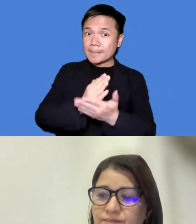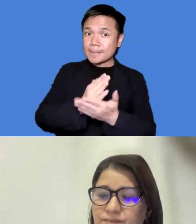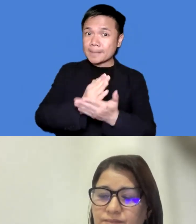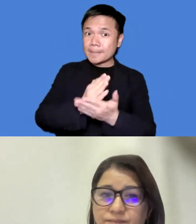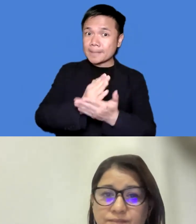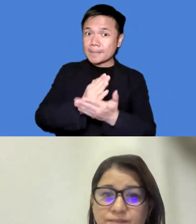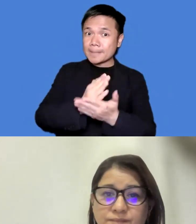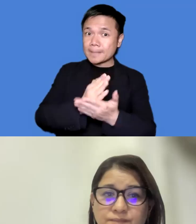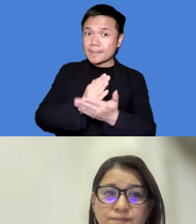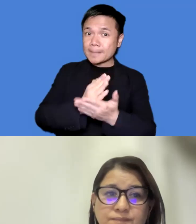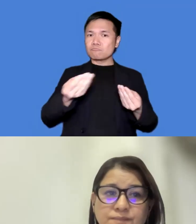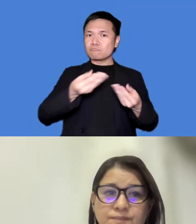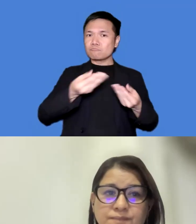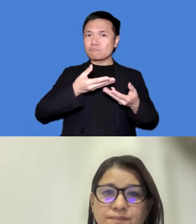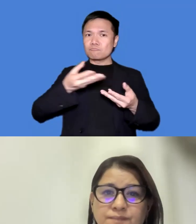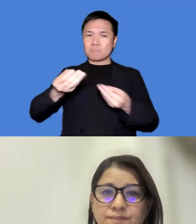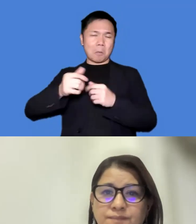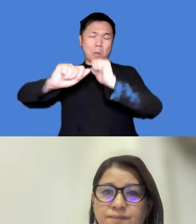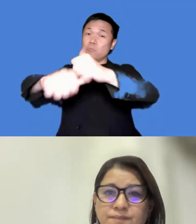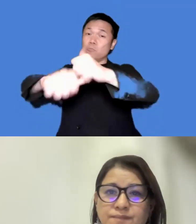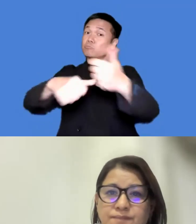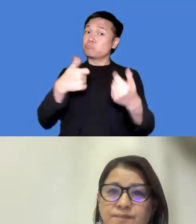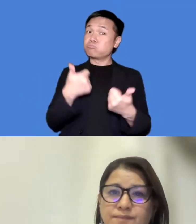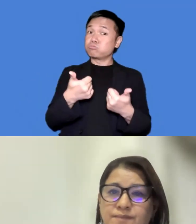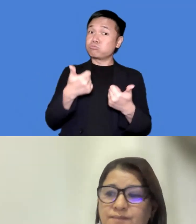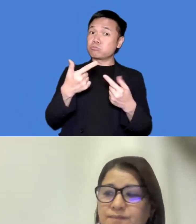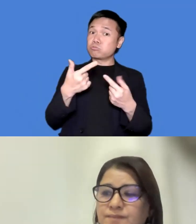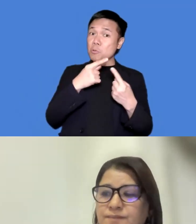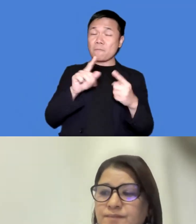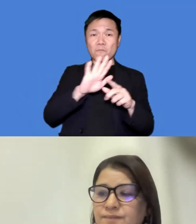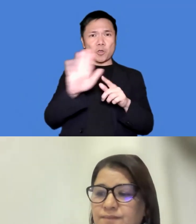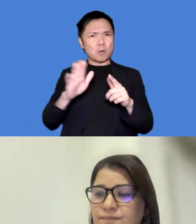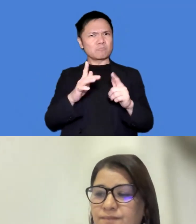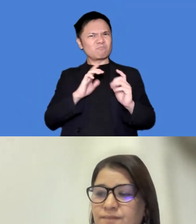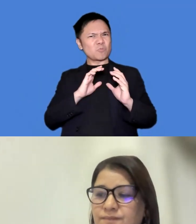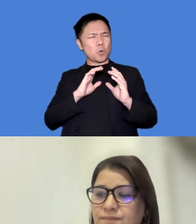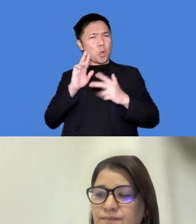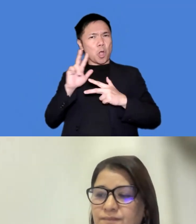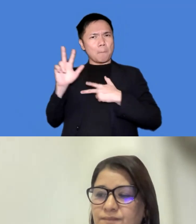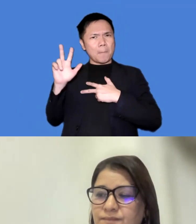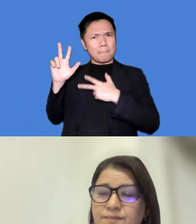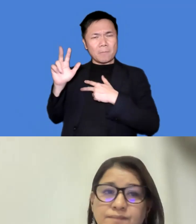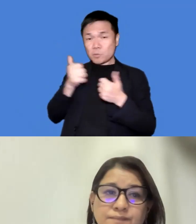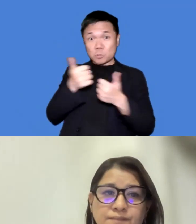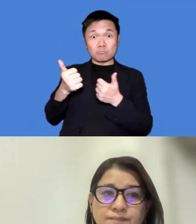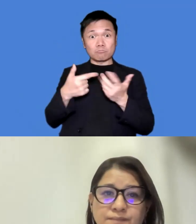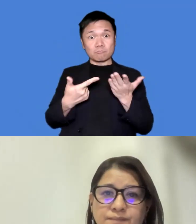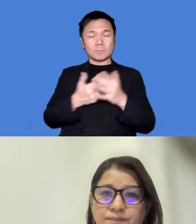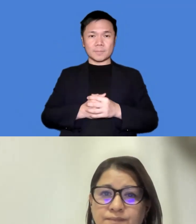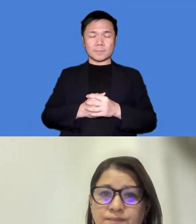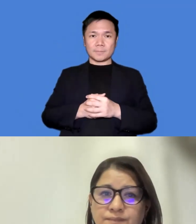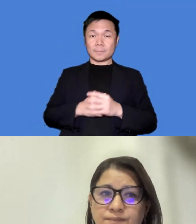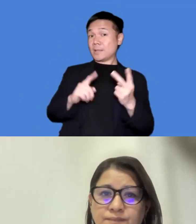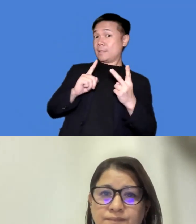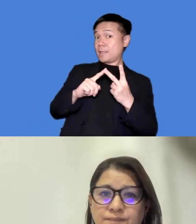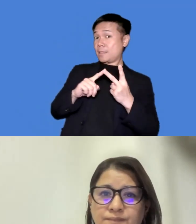some examples of commitments that need to be shared. And alongside